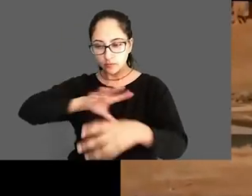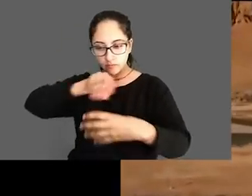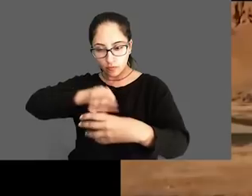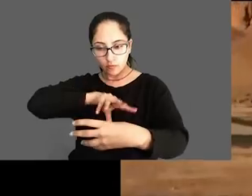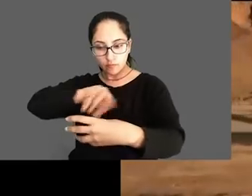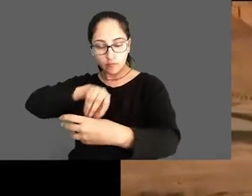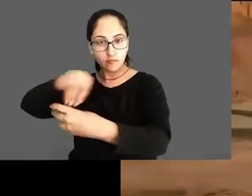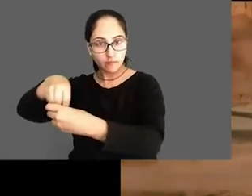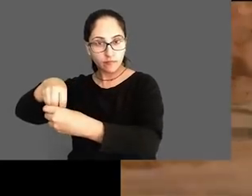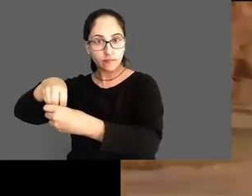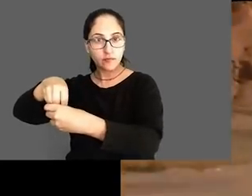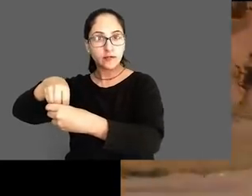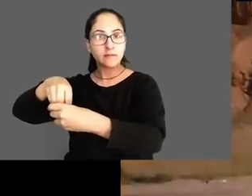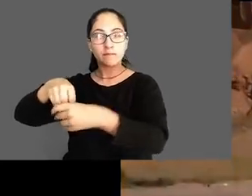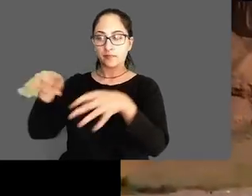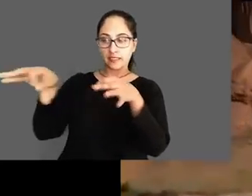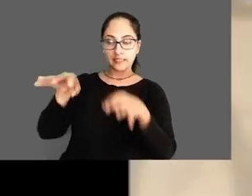infrastructure,